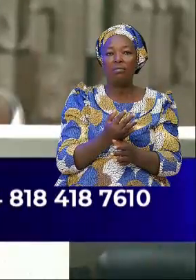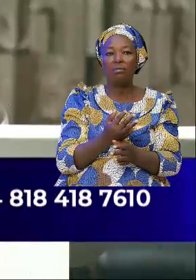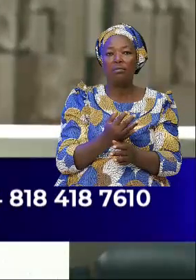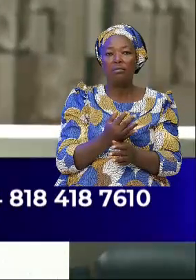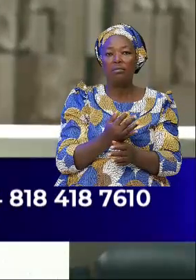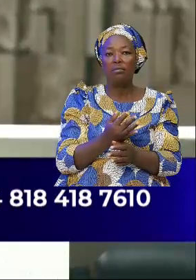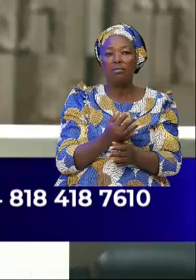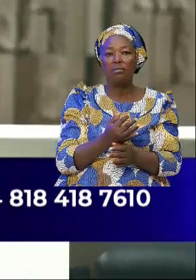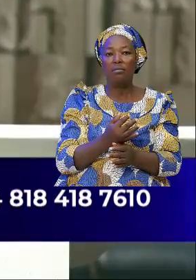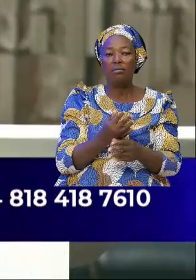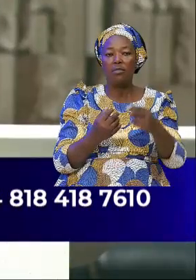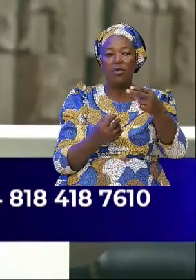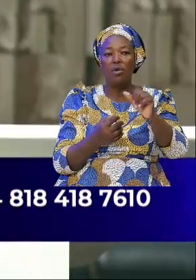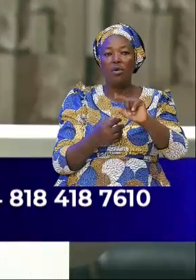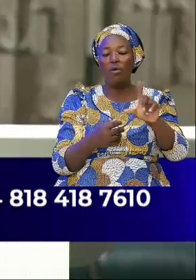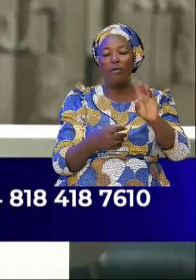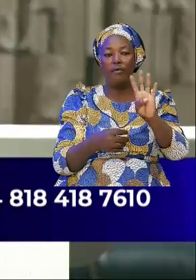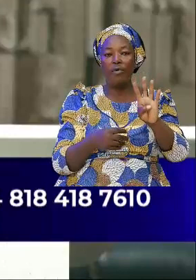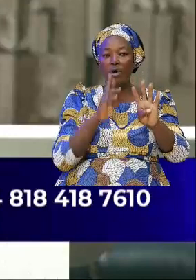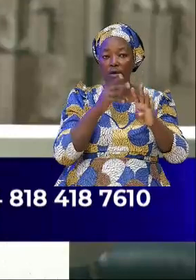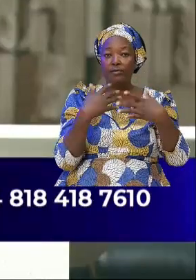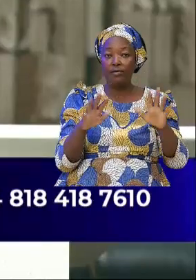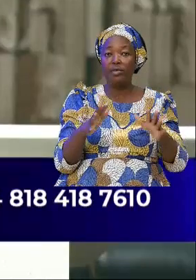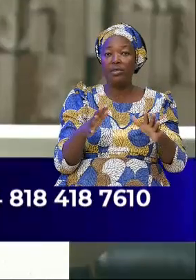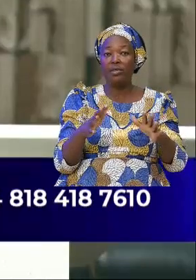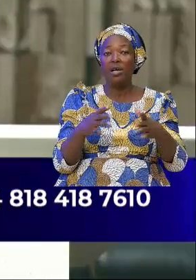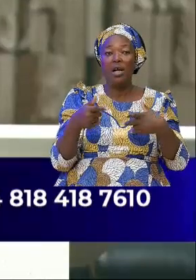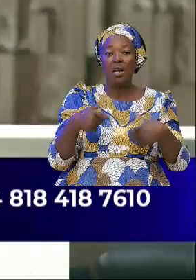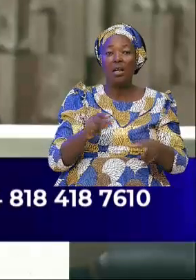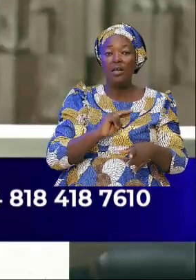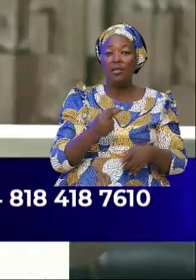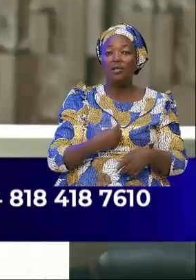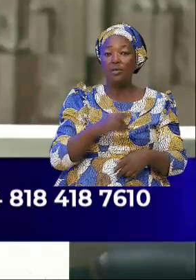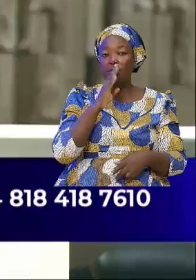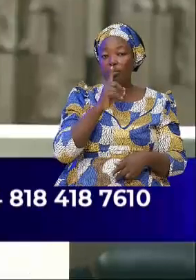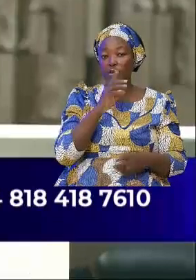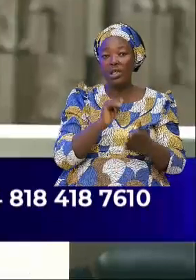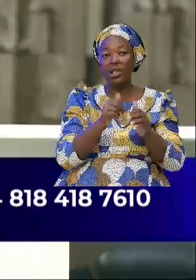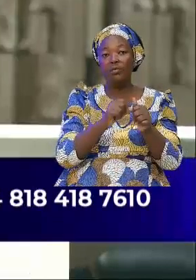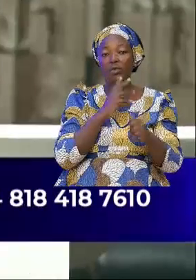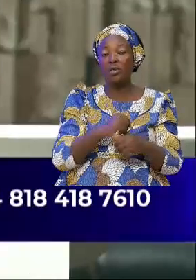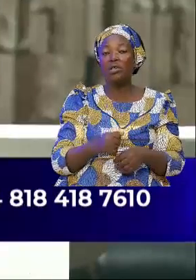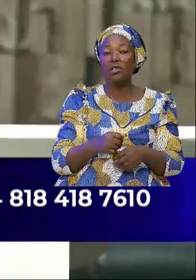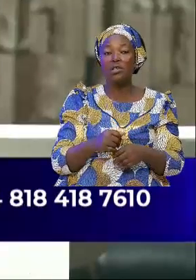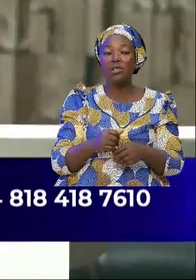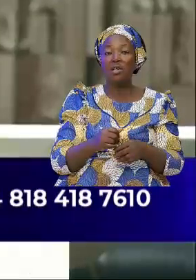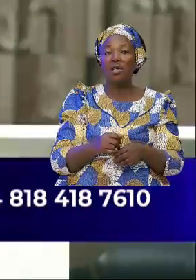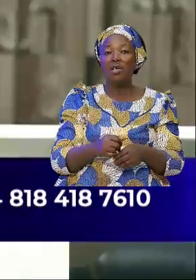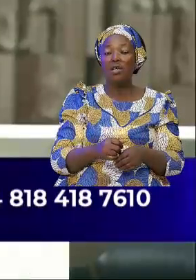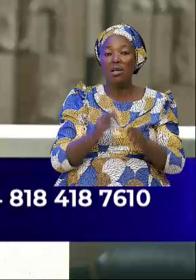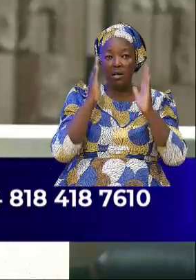please. Are we true? I see some other people, please. Let's ensure that everyone